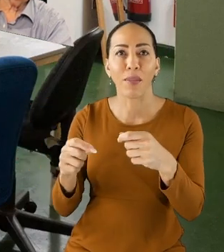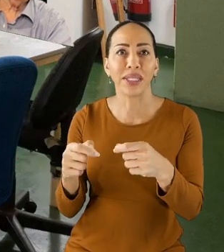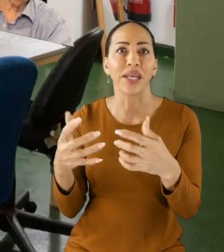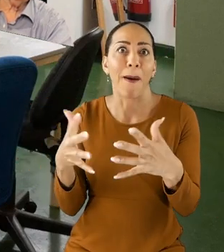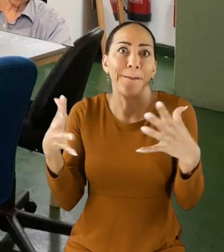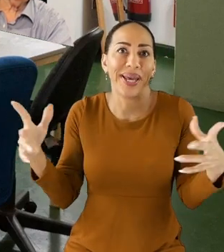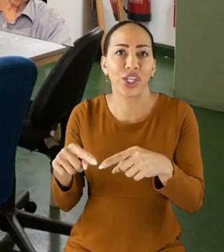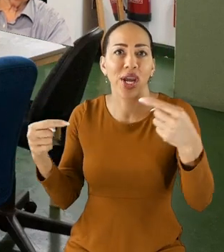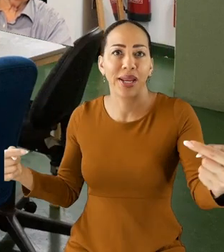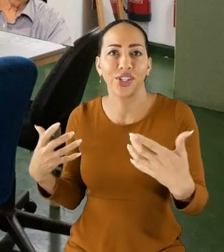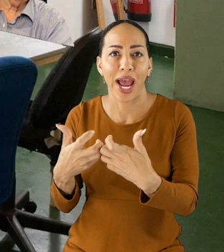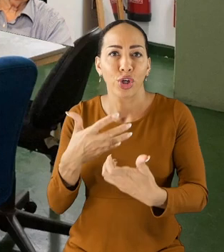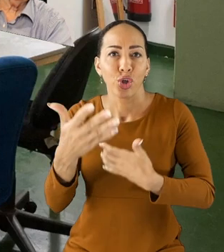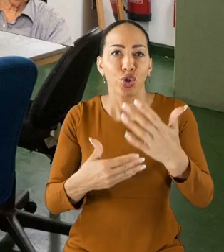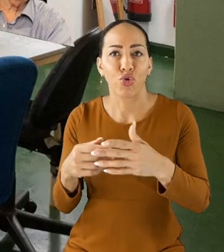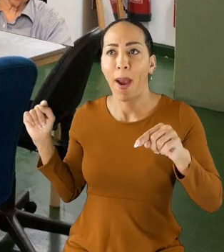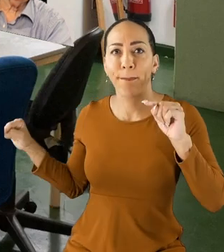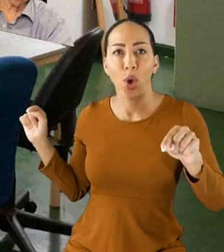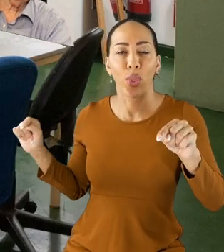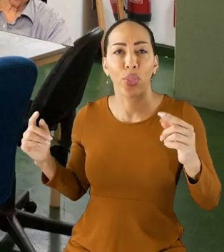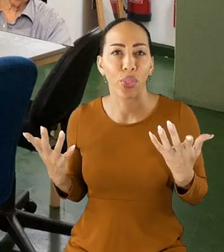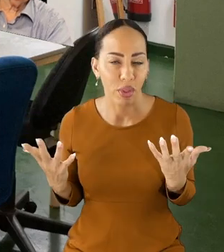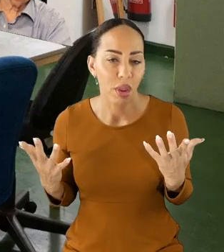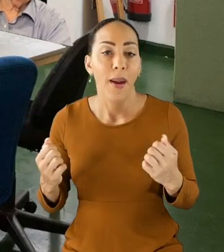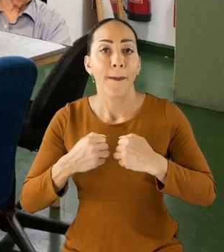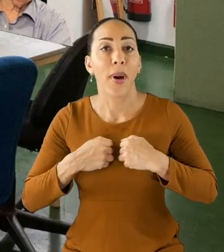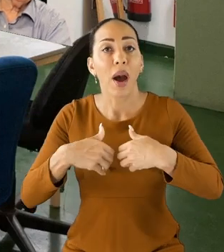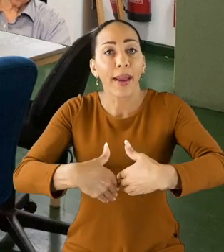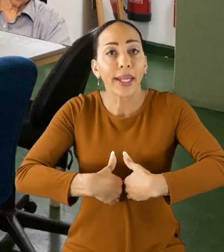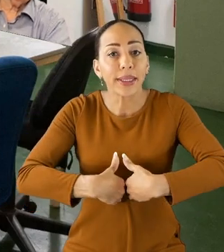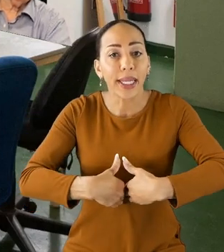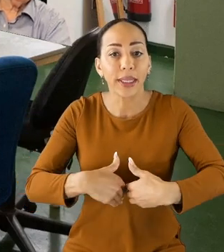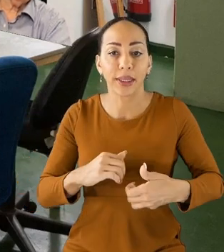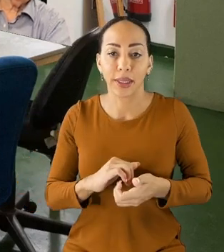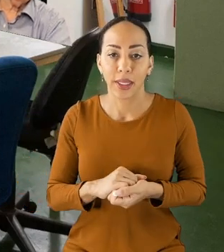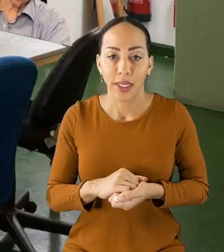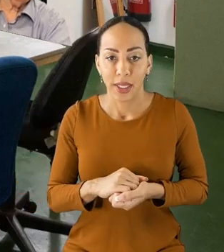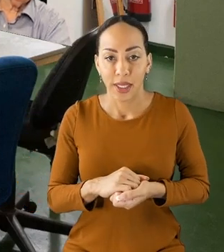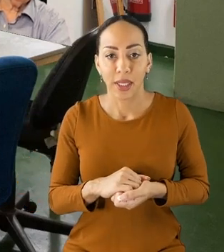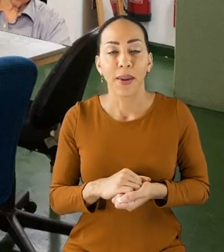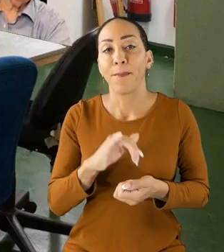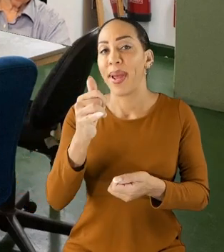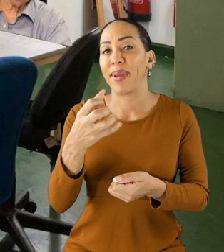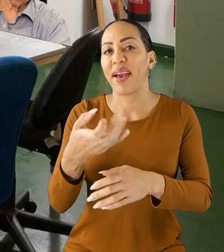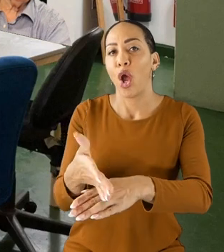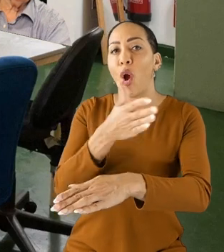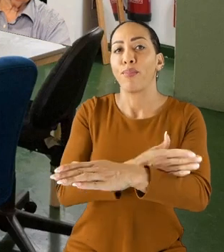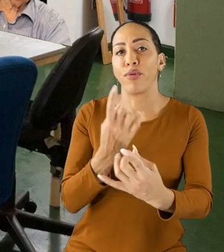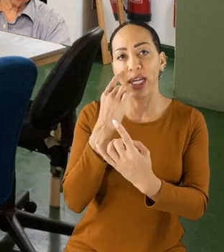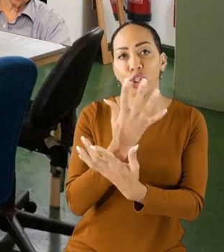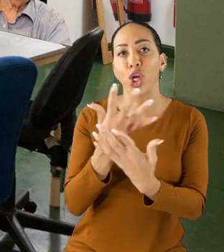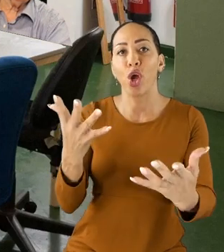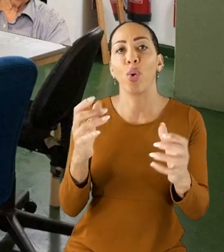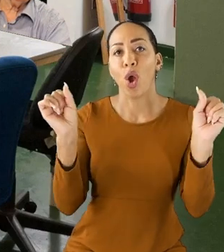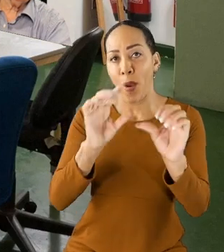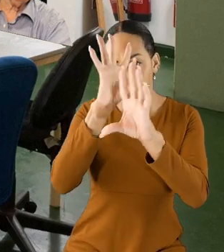more challenging question of how do we do that. And at the moment, I think my instinct is honestly towards the pre-show briefing